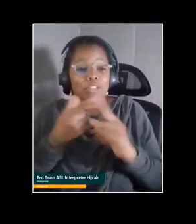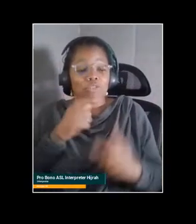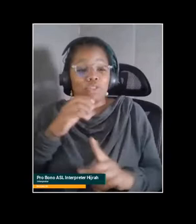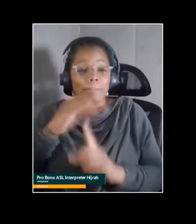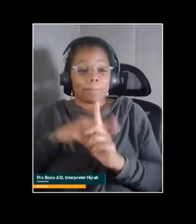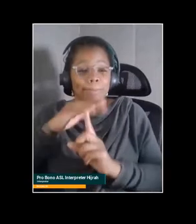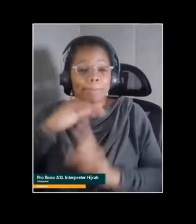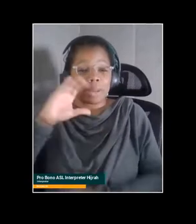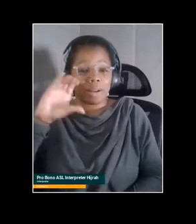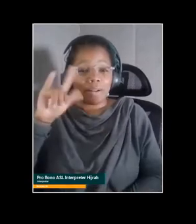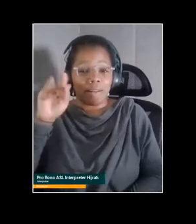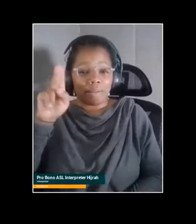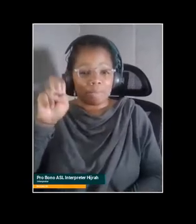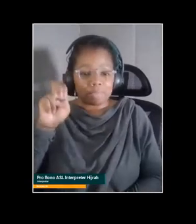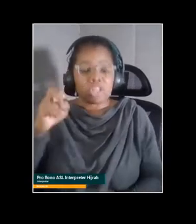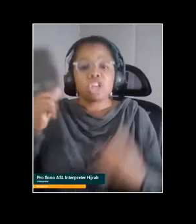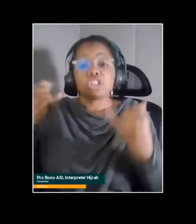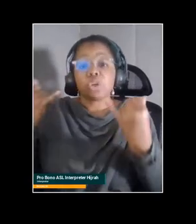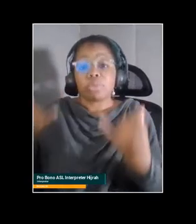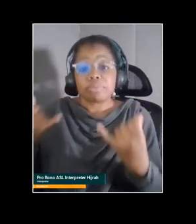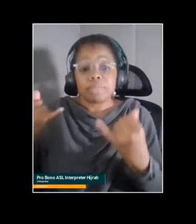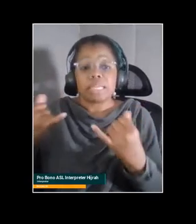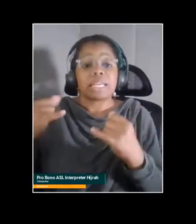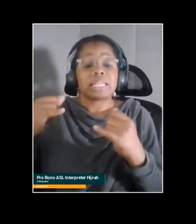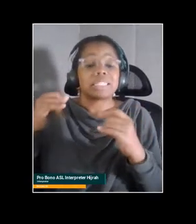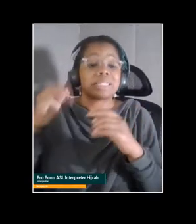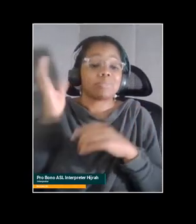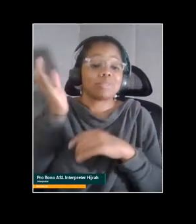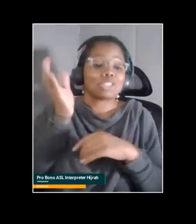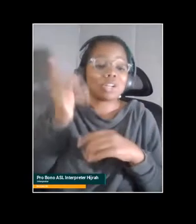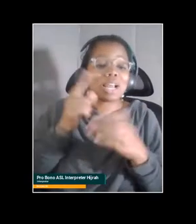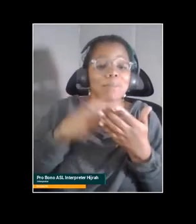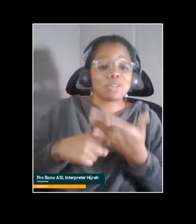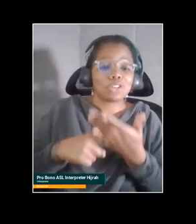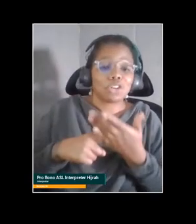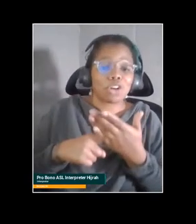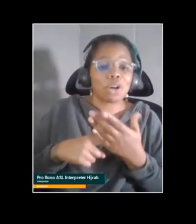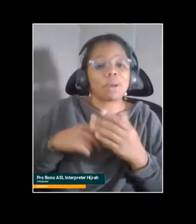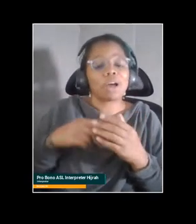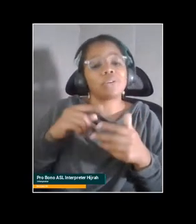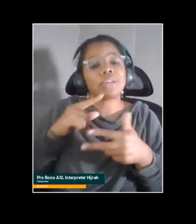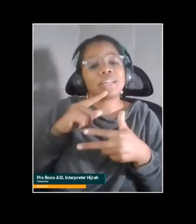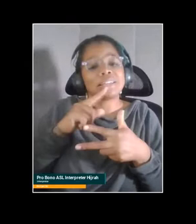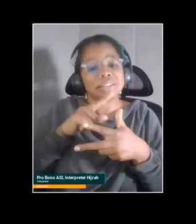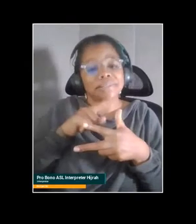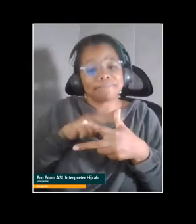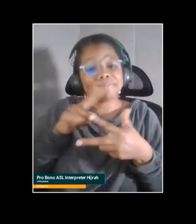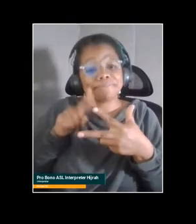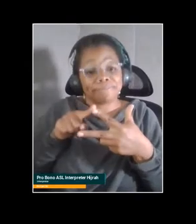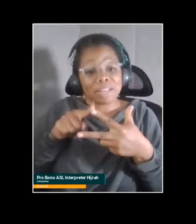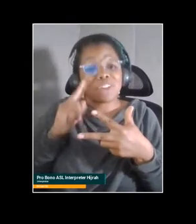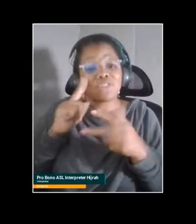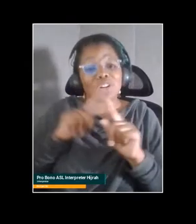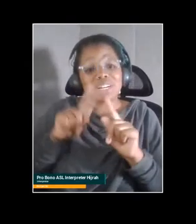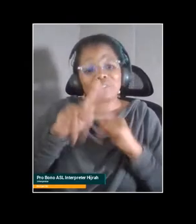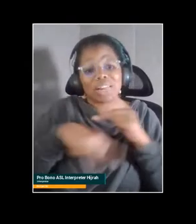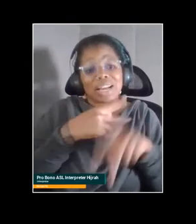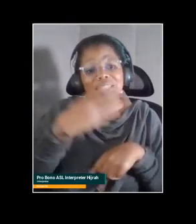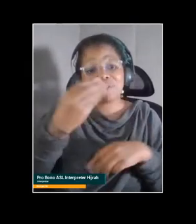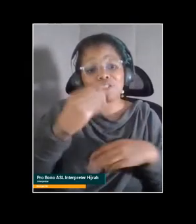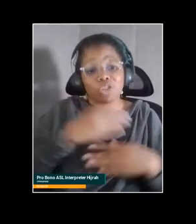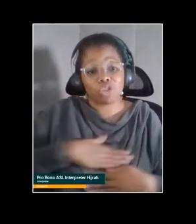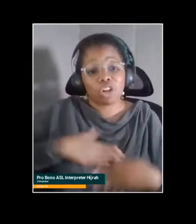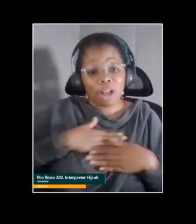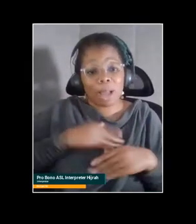in this presentation, I'm going to be talking about exposure and sensitivity of different types of outdoor recreation, but I'd really like to